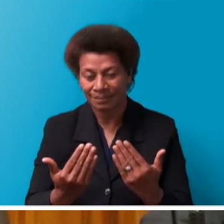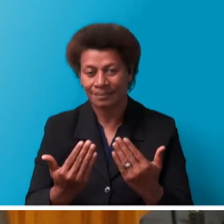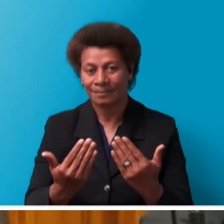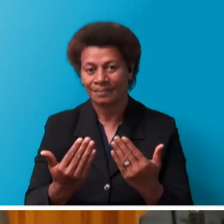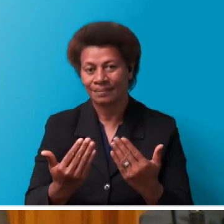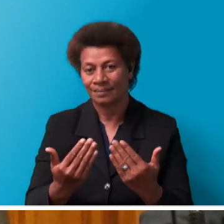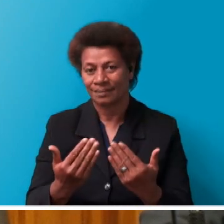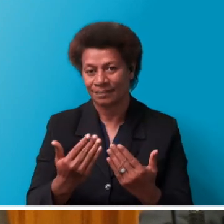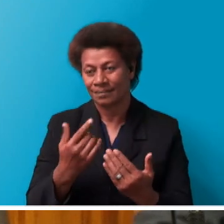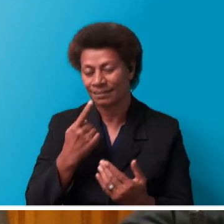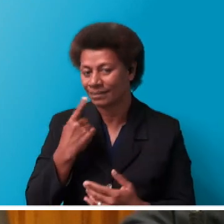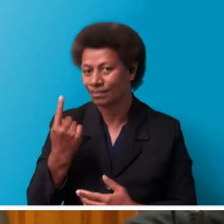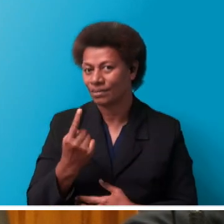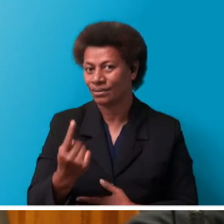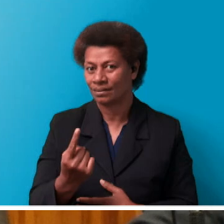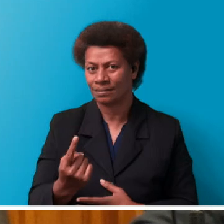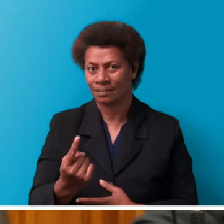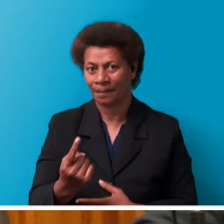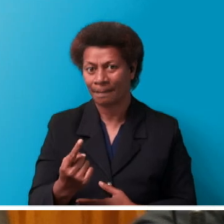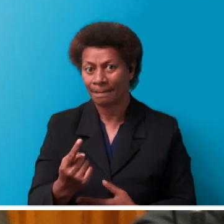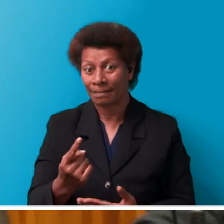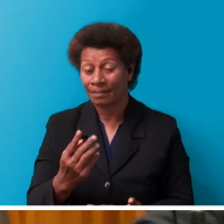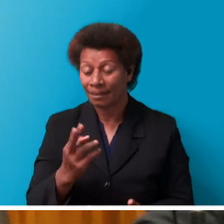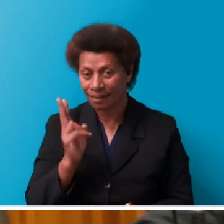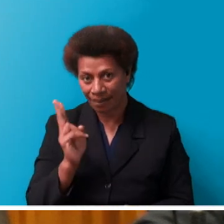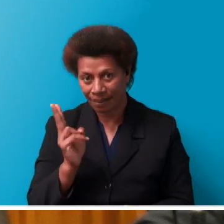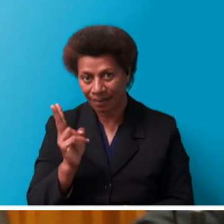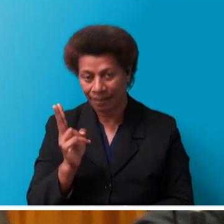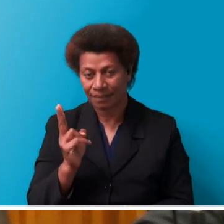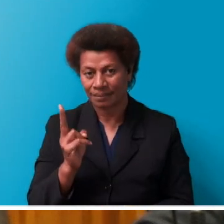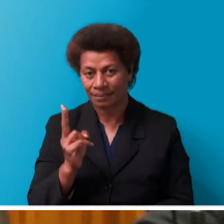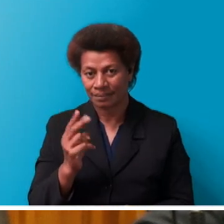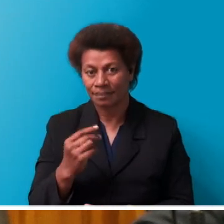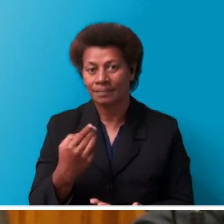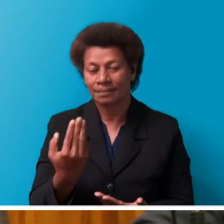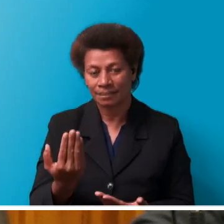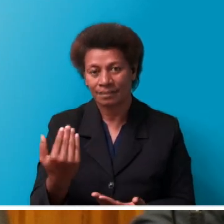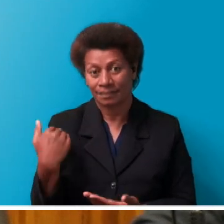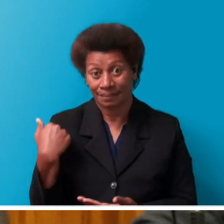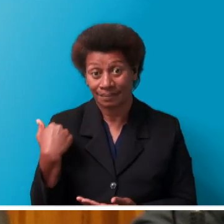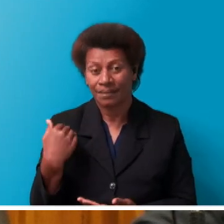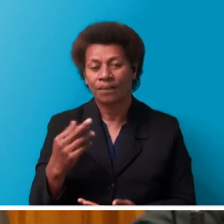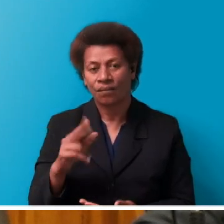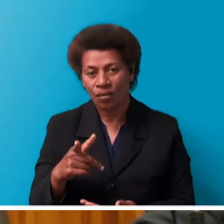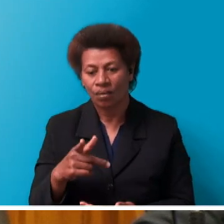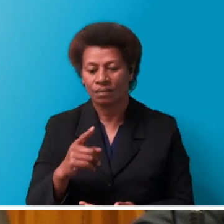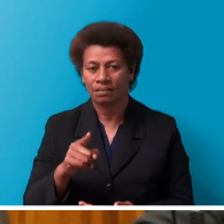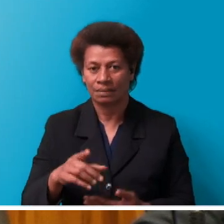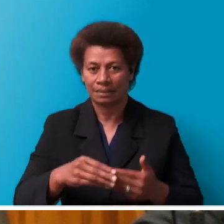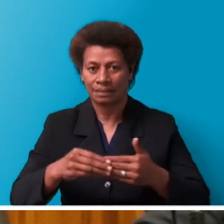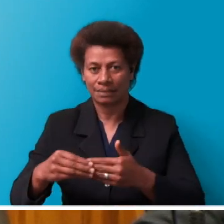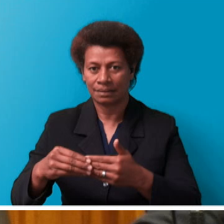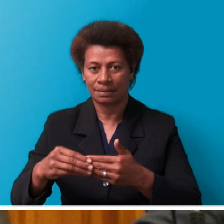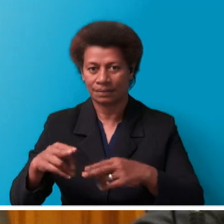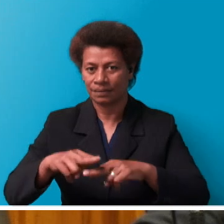which reaffirms the responsibilities we carry as leaders to secure Fiji's future. His